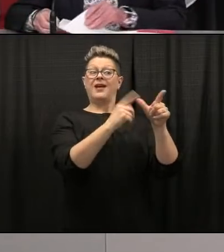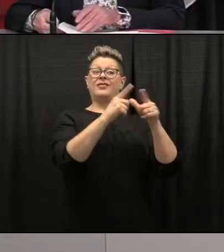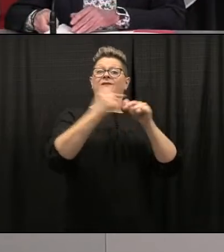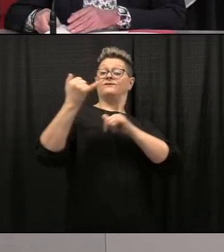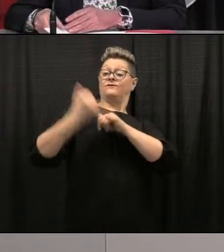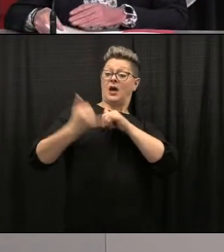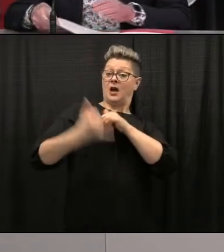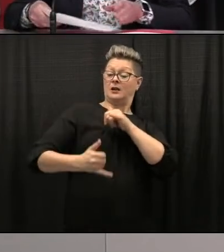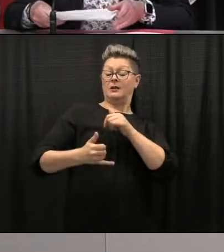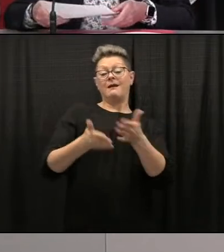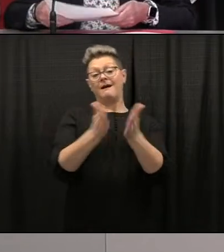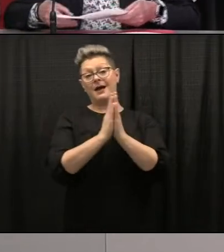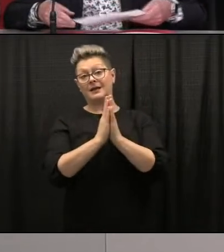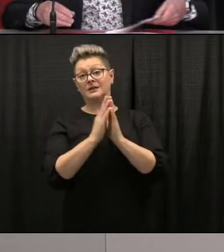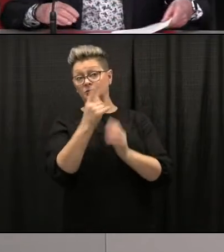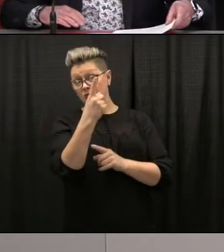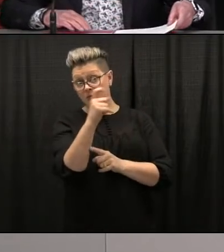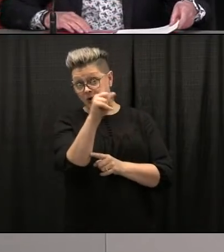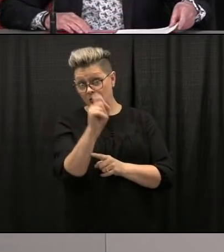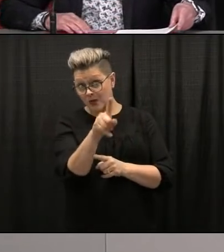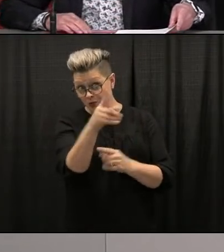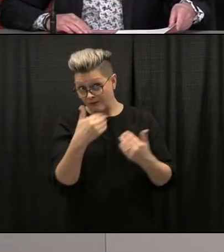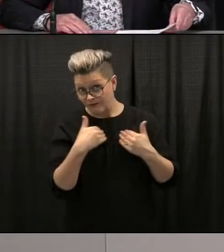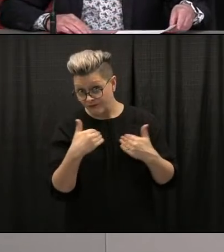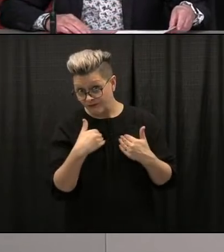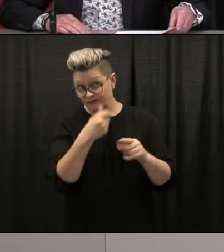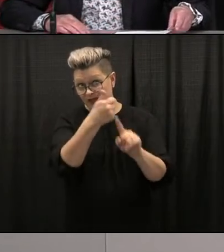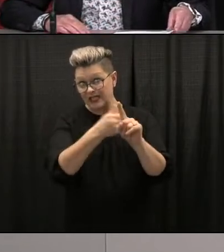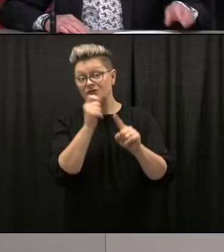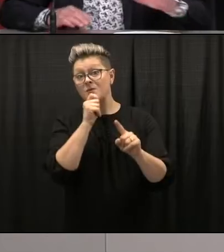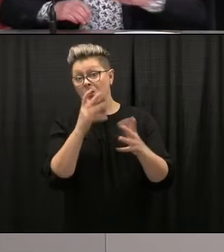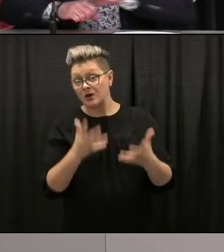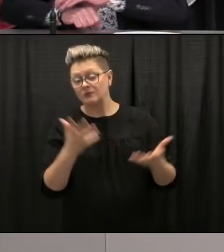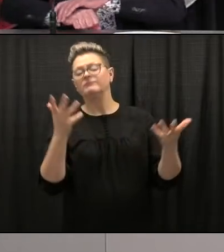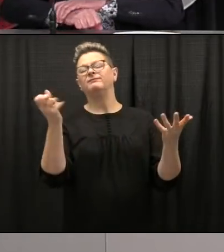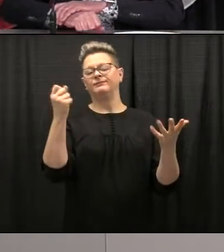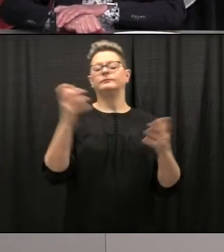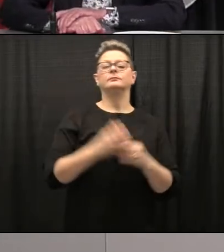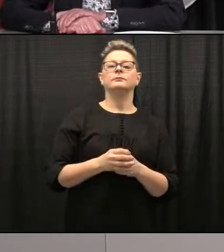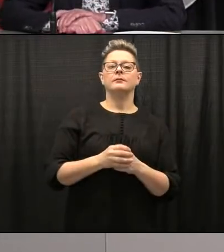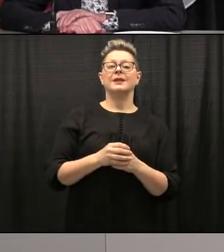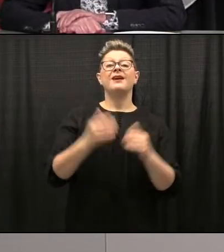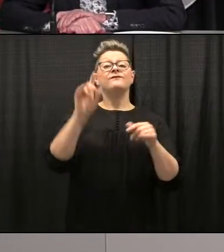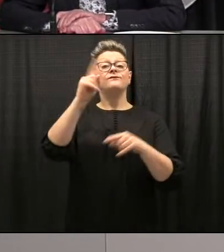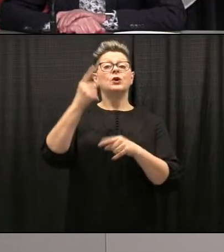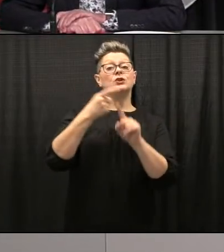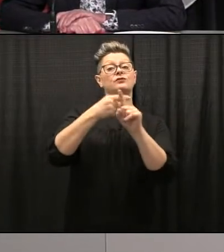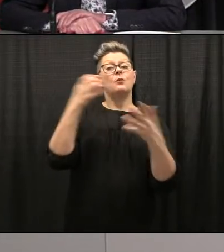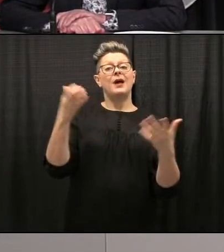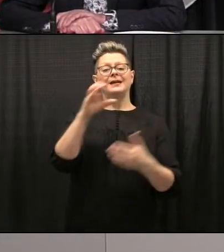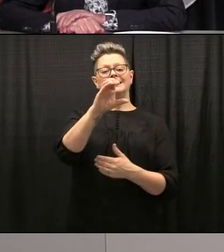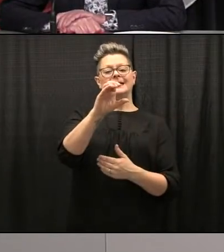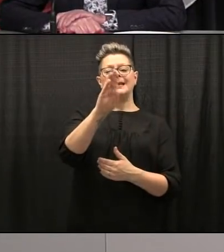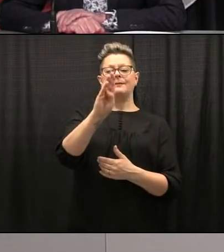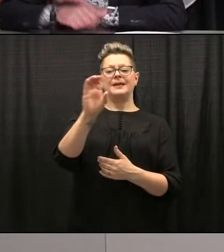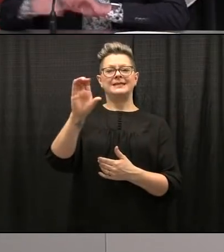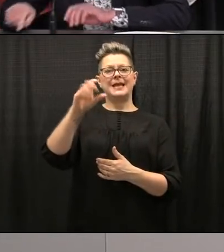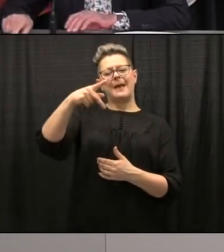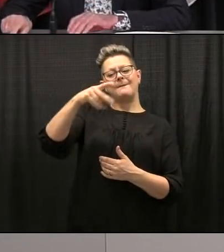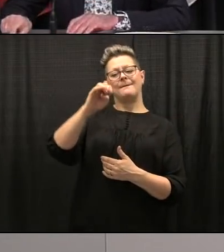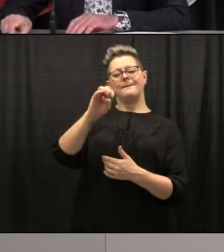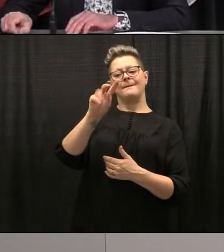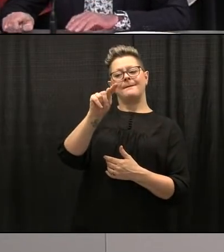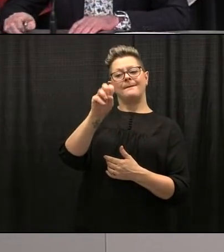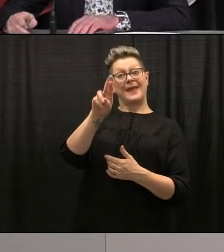reporter will have the opportunity to ask one final question. Our first questions today are from Peter Cowan of the CBC. Peter, please go